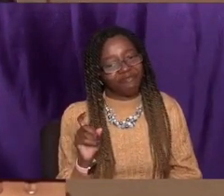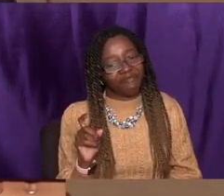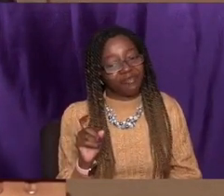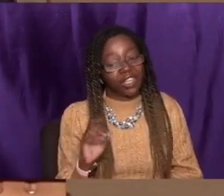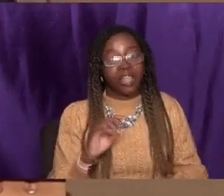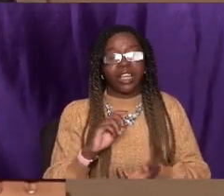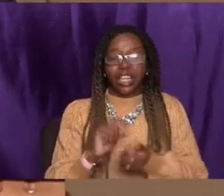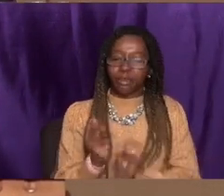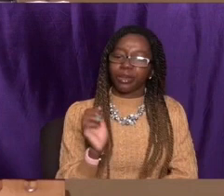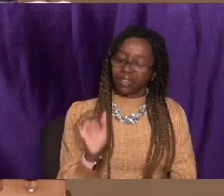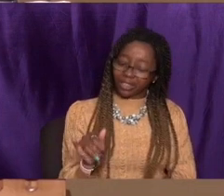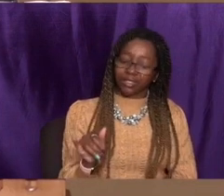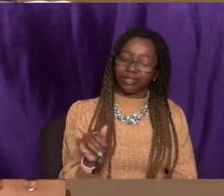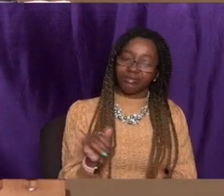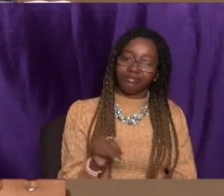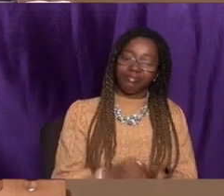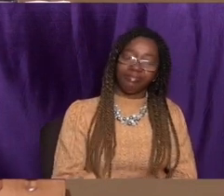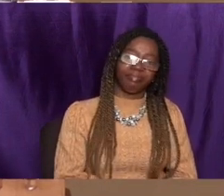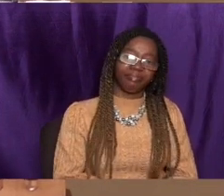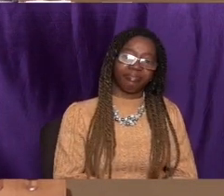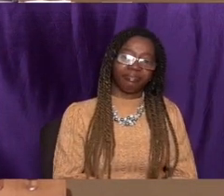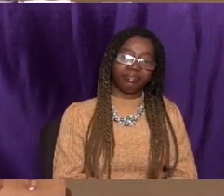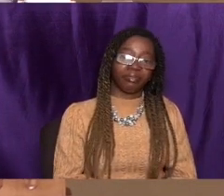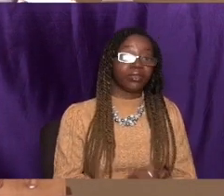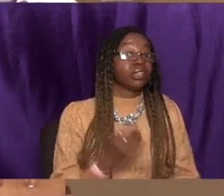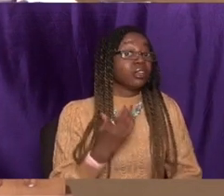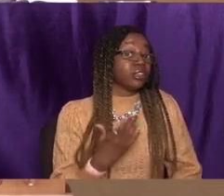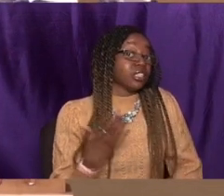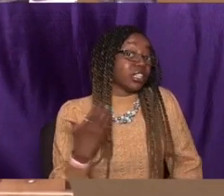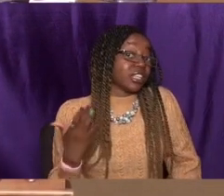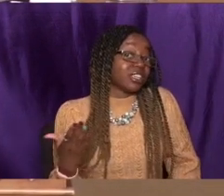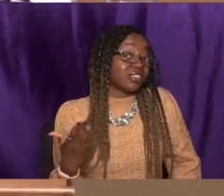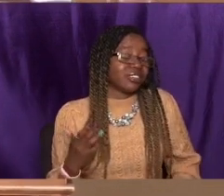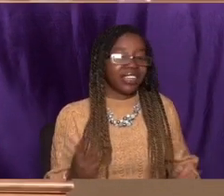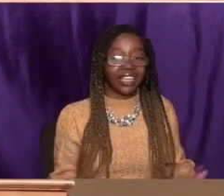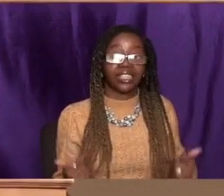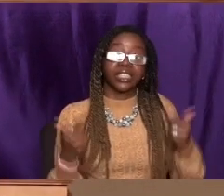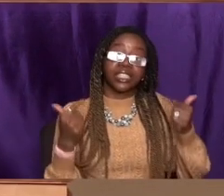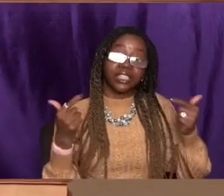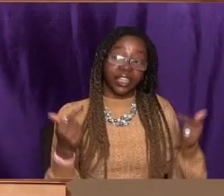How about this? Is a thing in his life